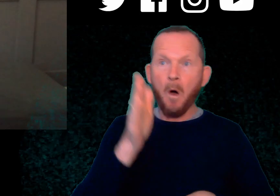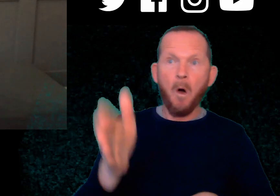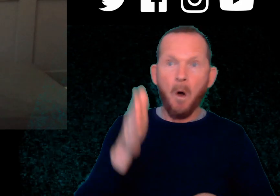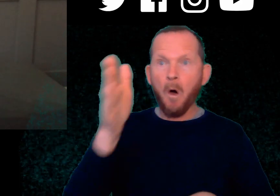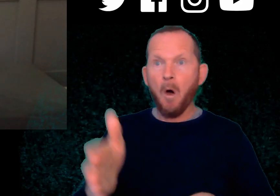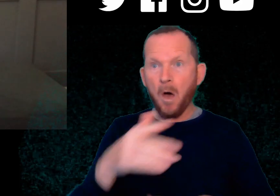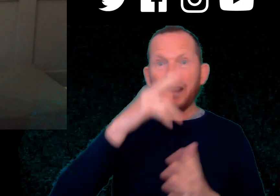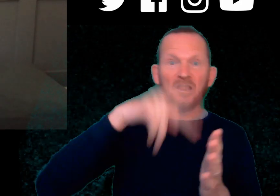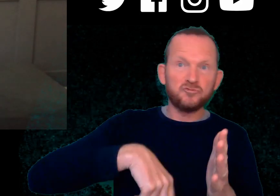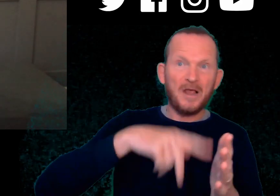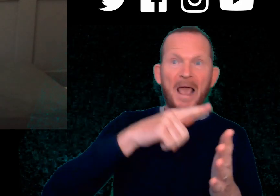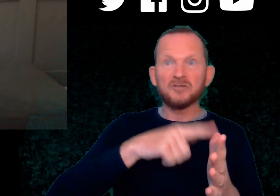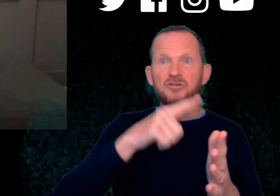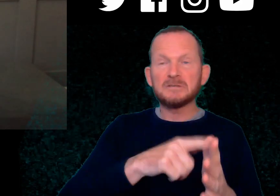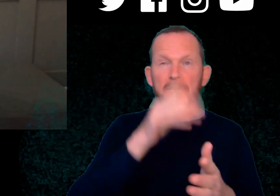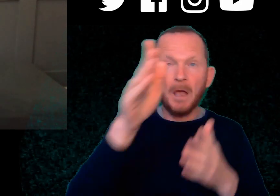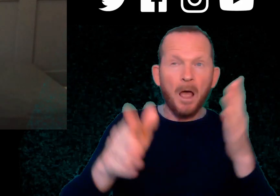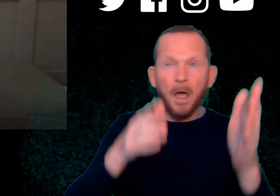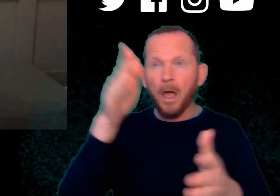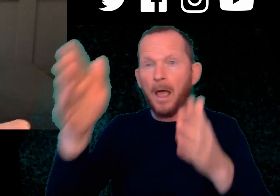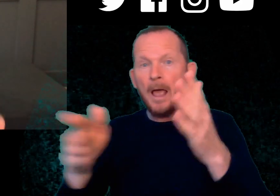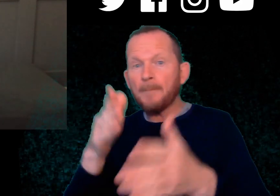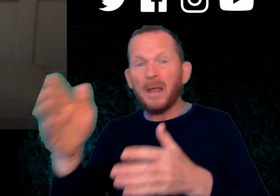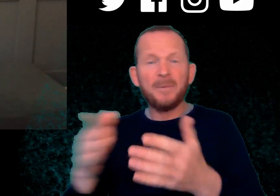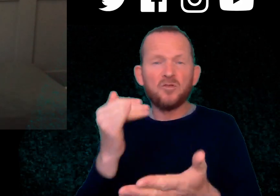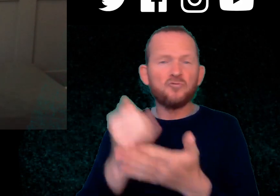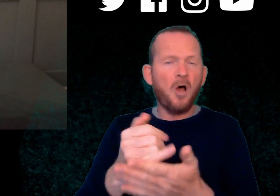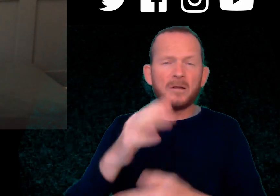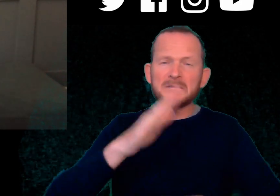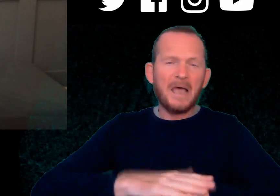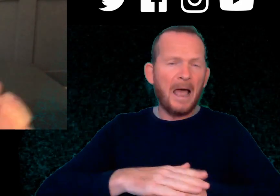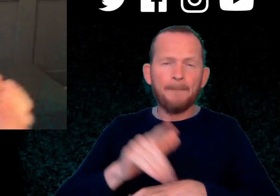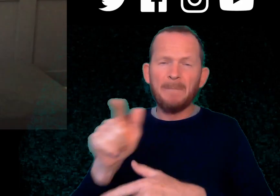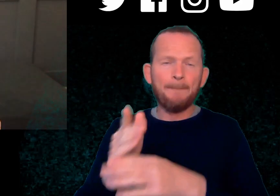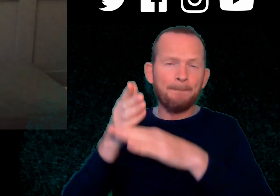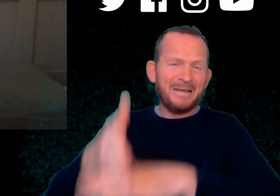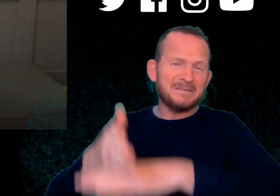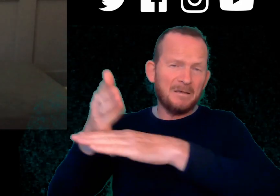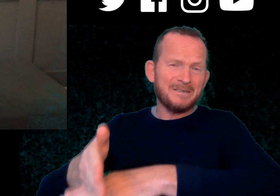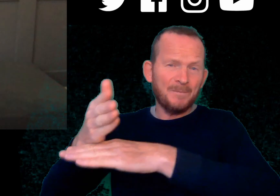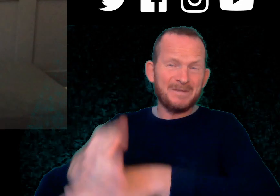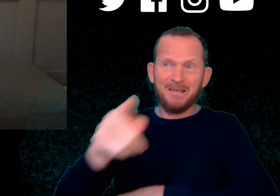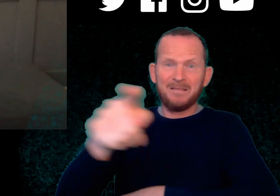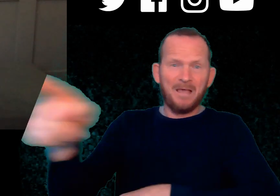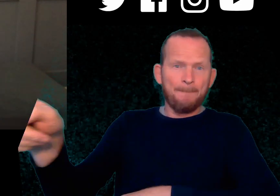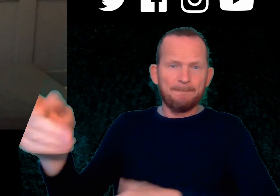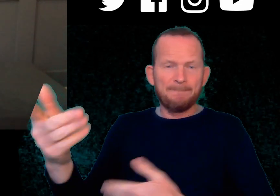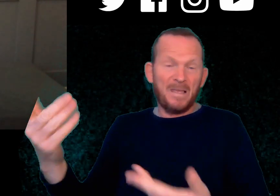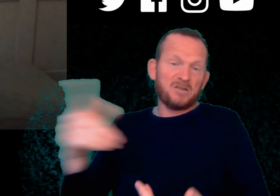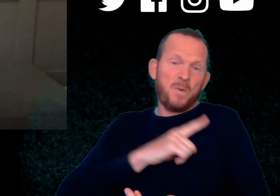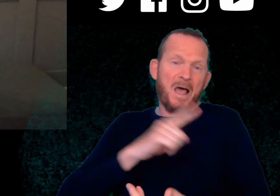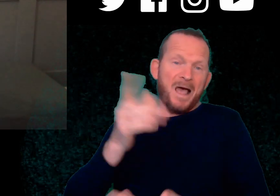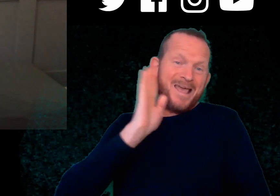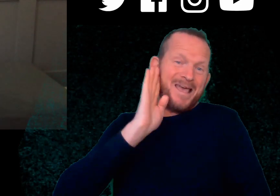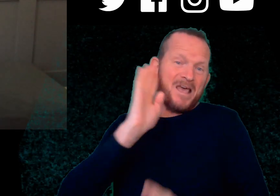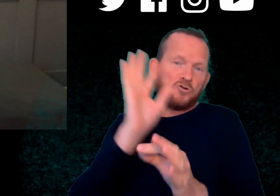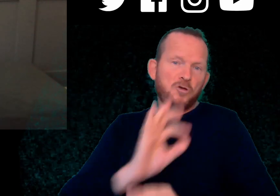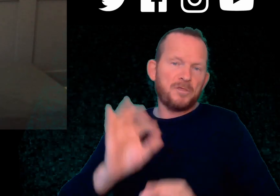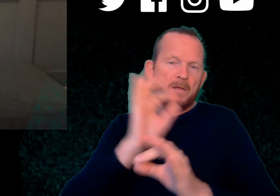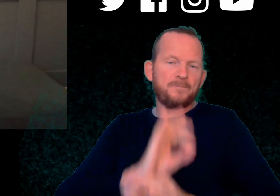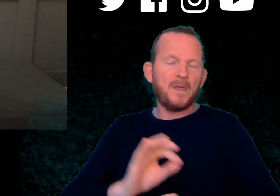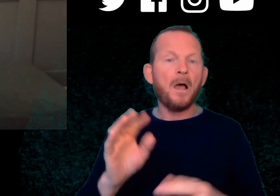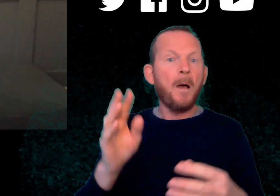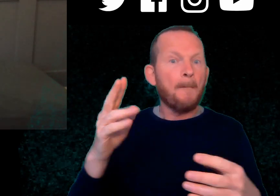literary agencies, trying to reach out to them. It might just not be the right time for them. They might just be bombarded by texts and the portfolio's full,